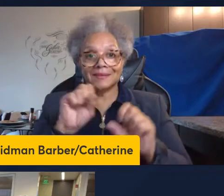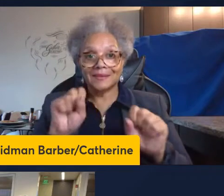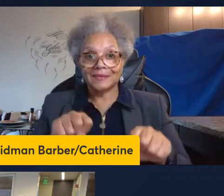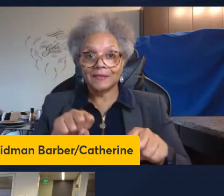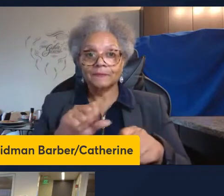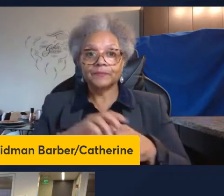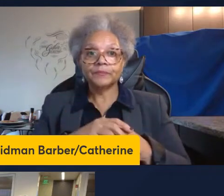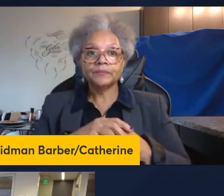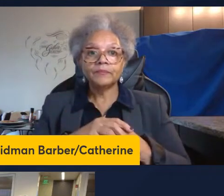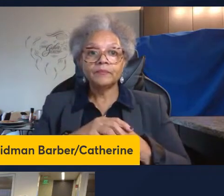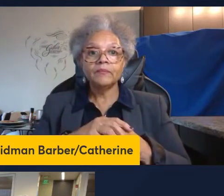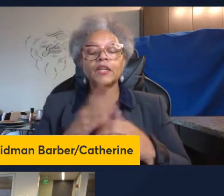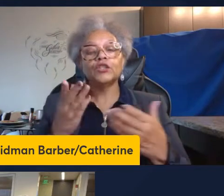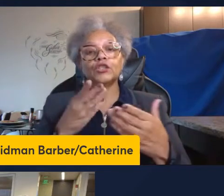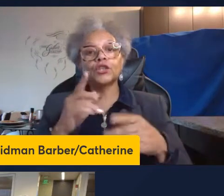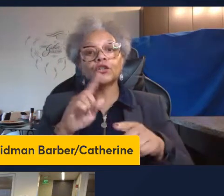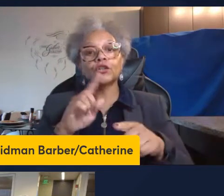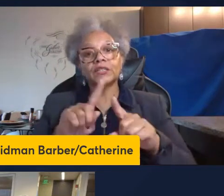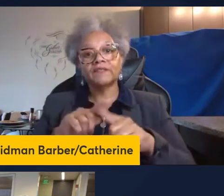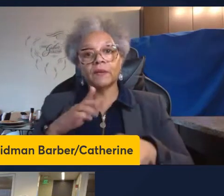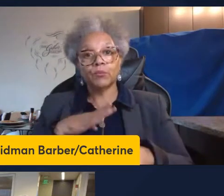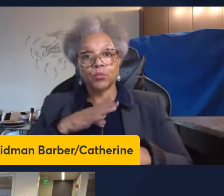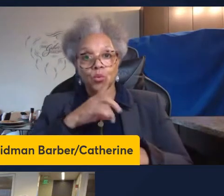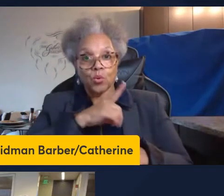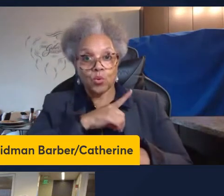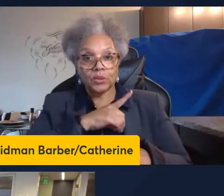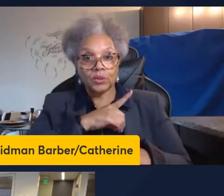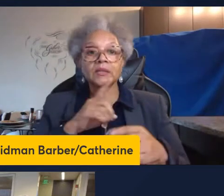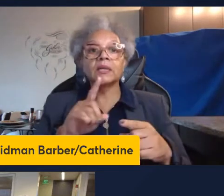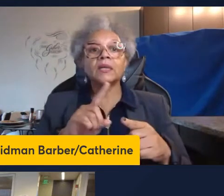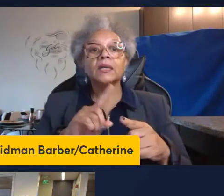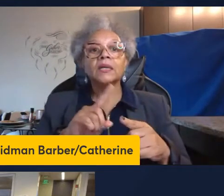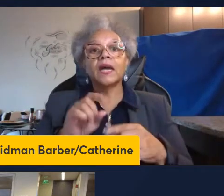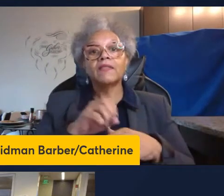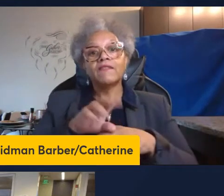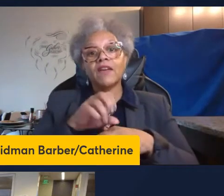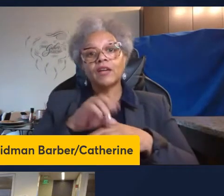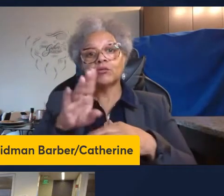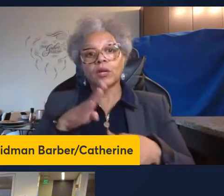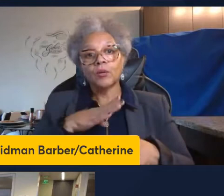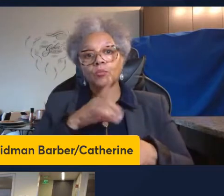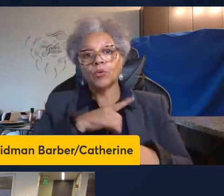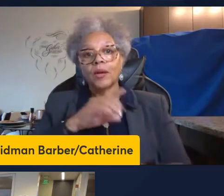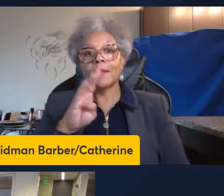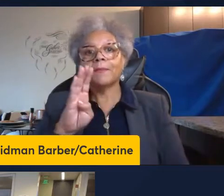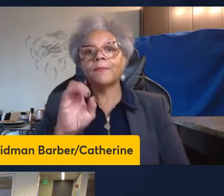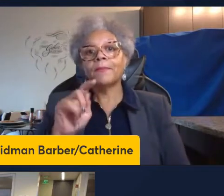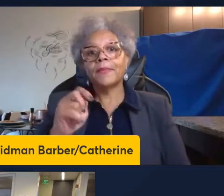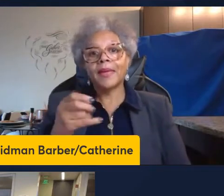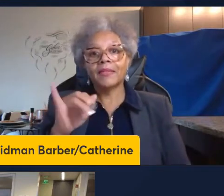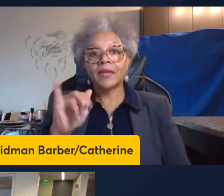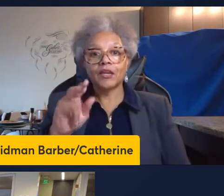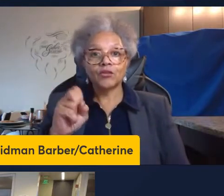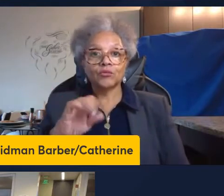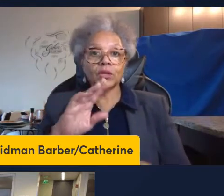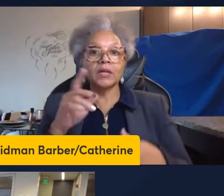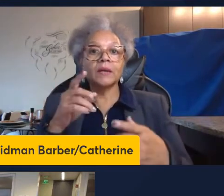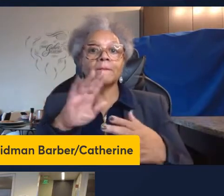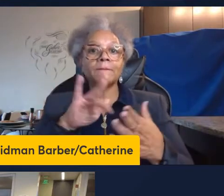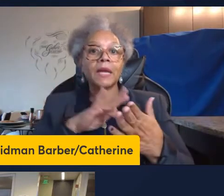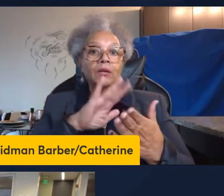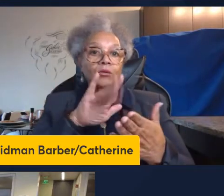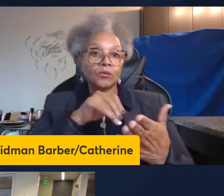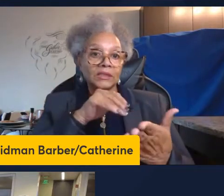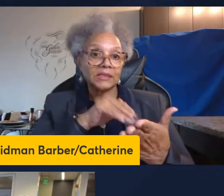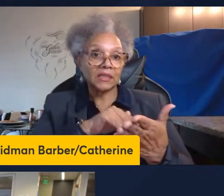several institutions and organizations, such as the Leadership Advisory Board of Beth Israel Deaconess Medical Center, Board